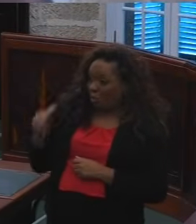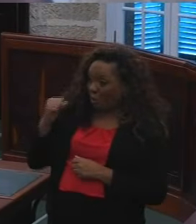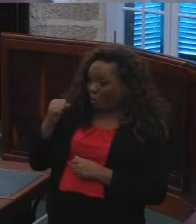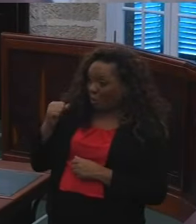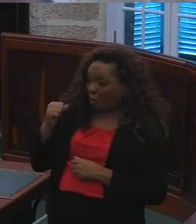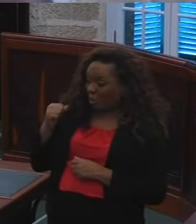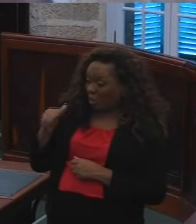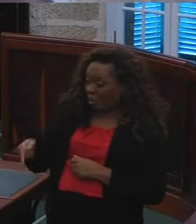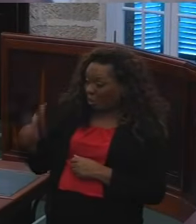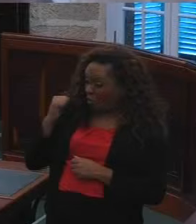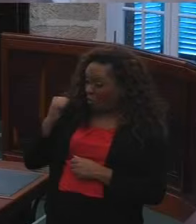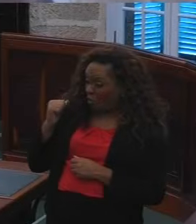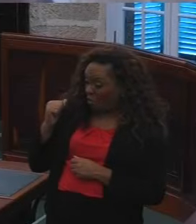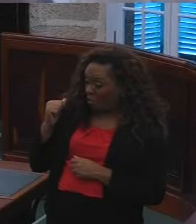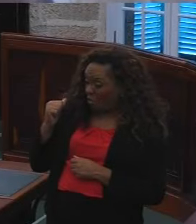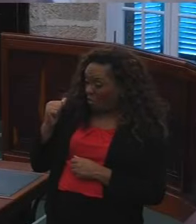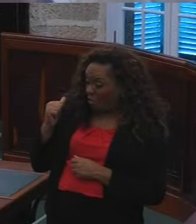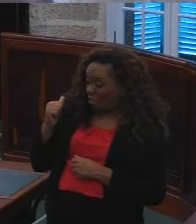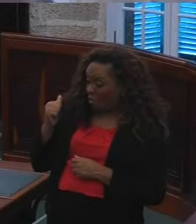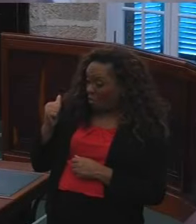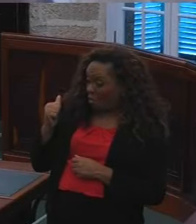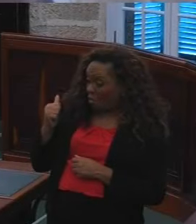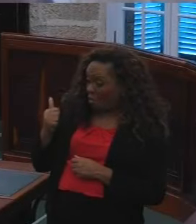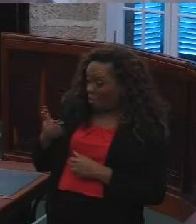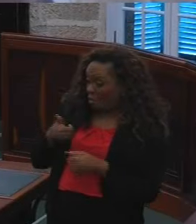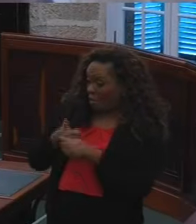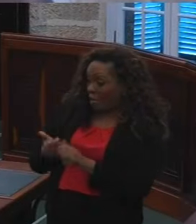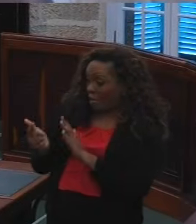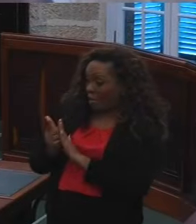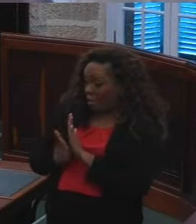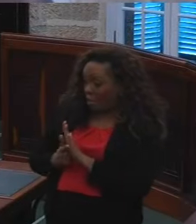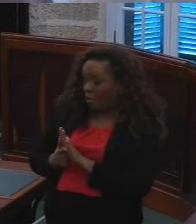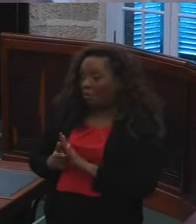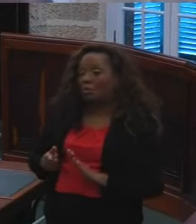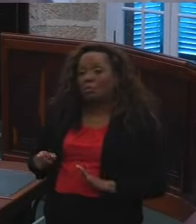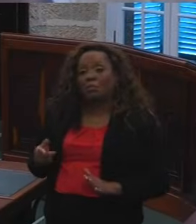these things I spoke about just now can be given